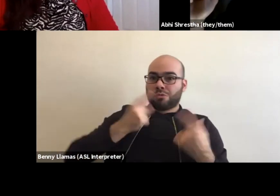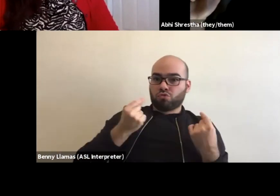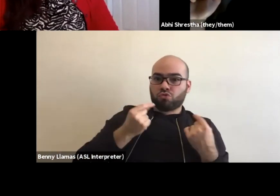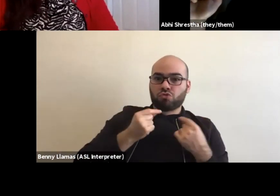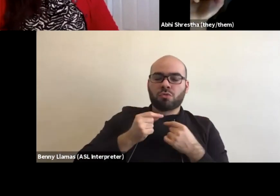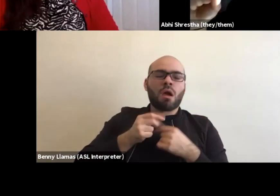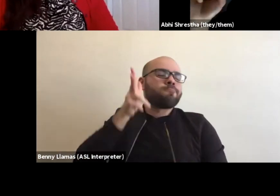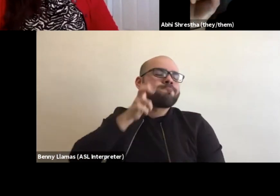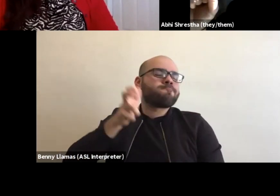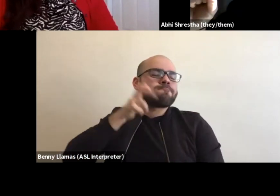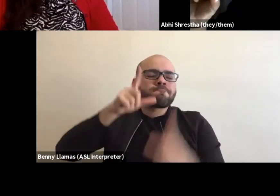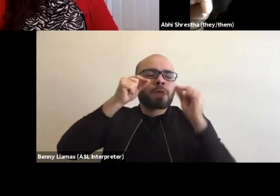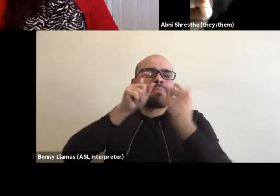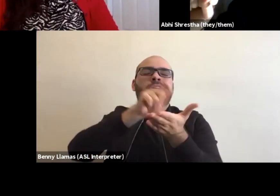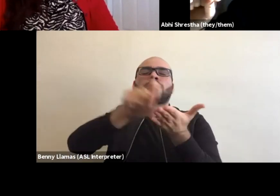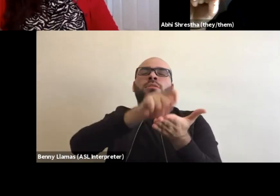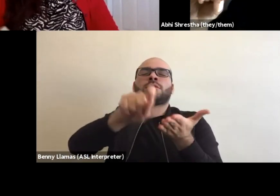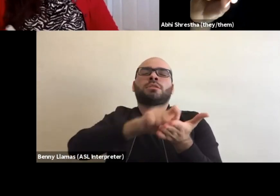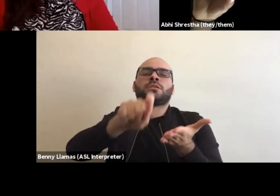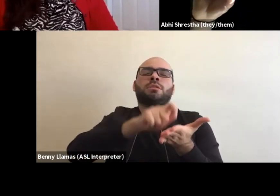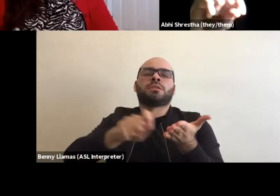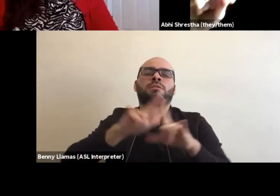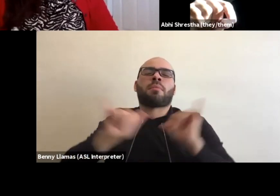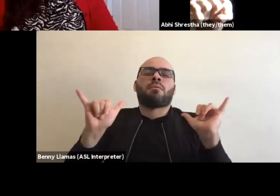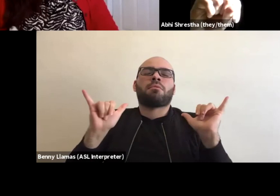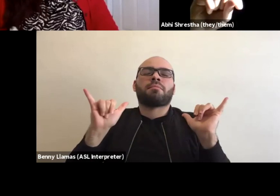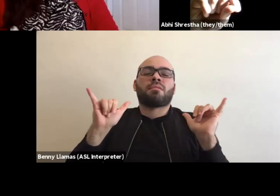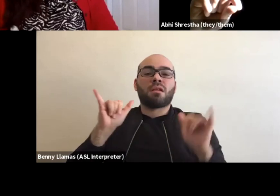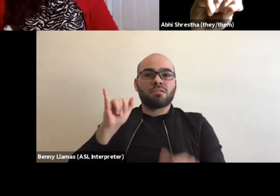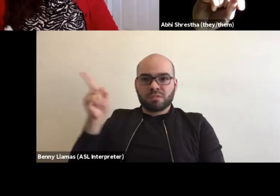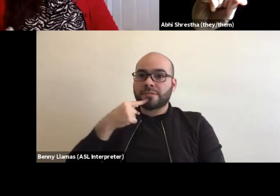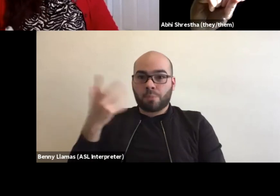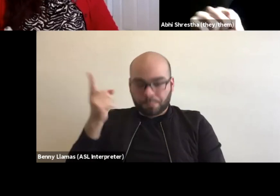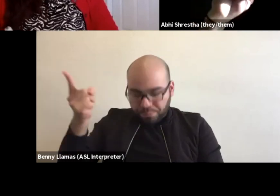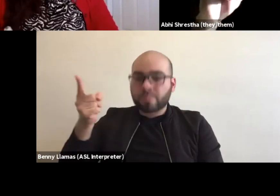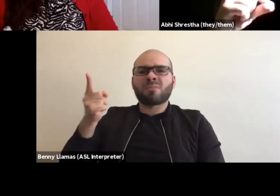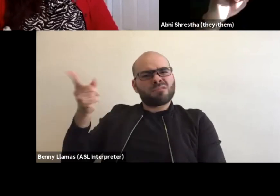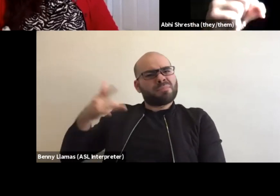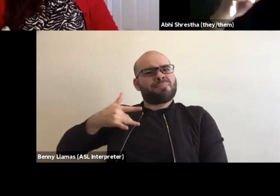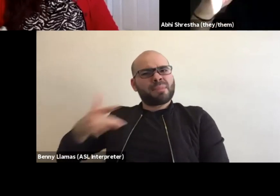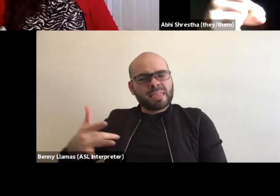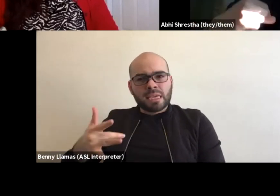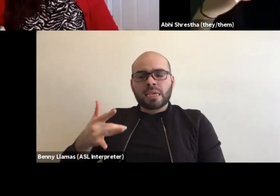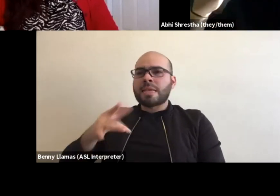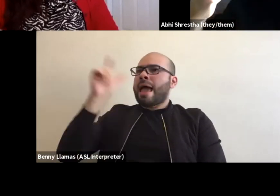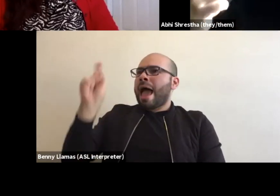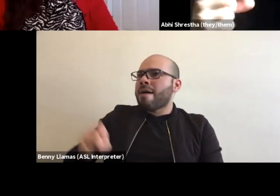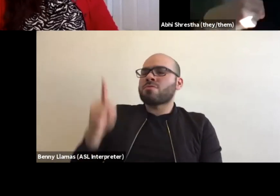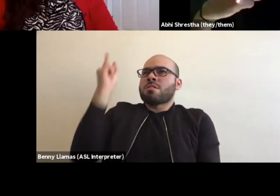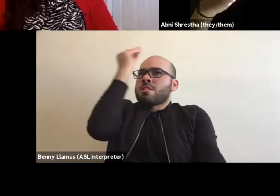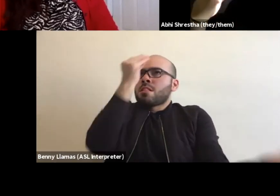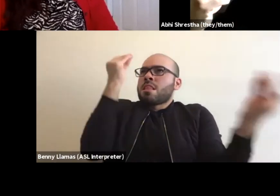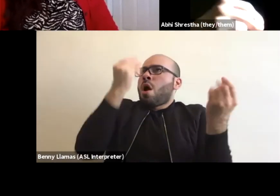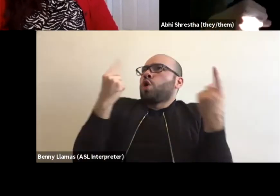me to like trick myself enough to like write something without like me constantly being like, oh, this sucks. Oh,